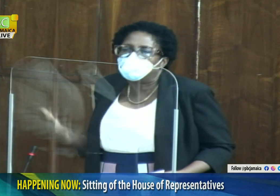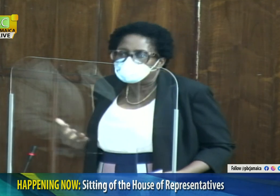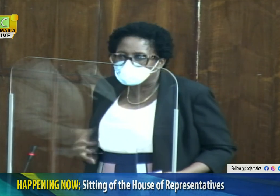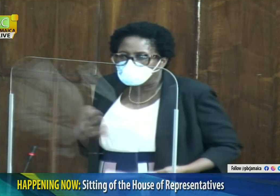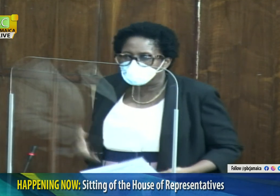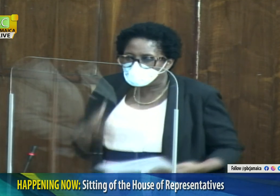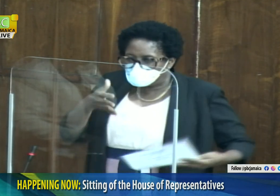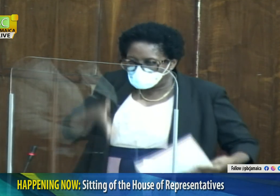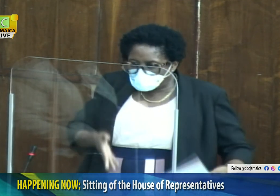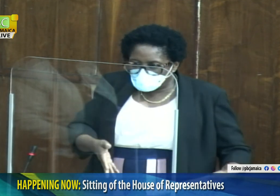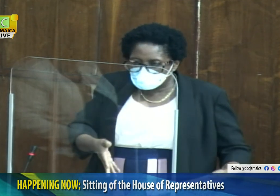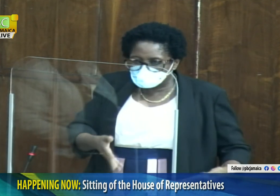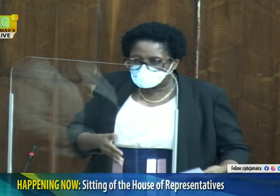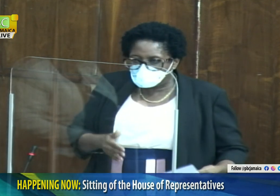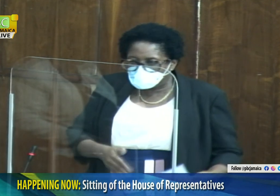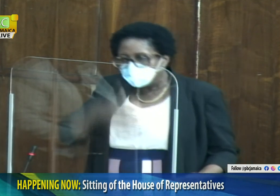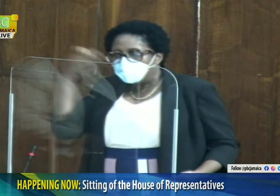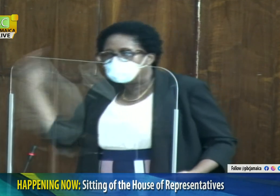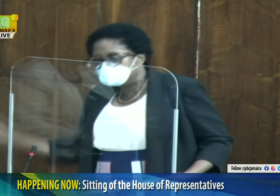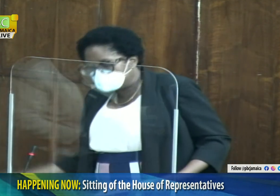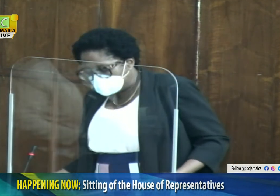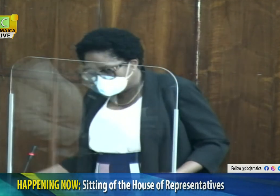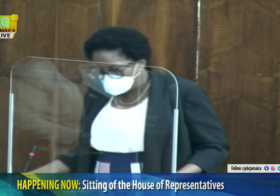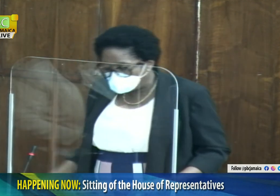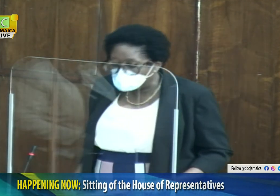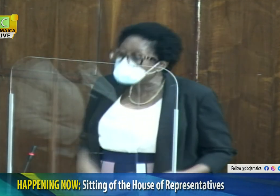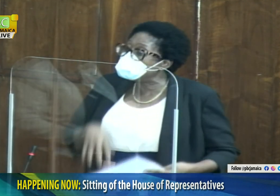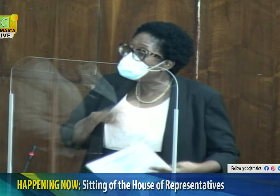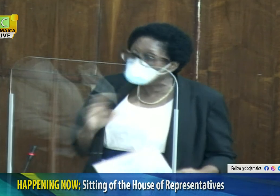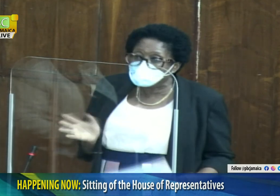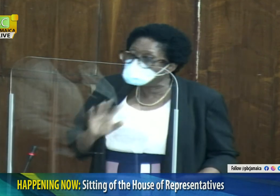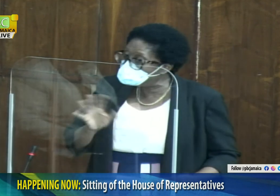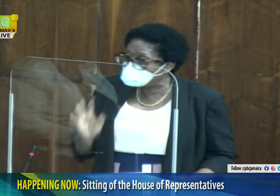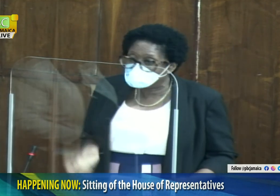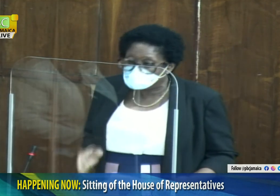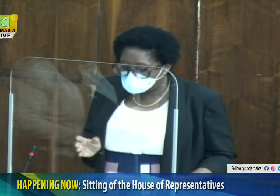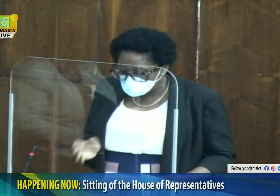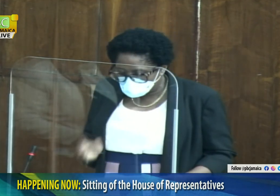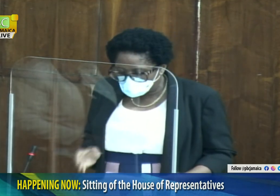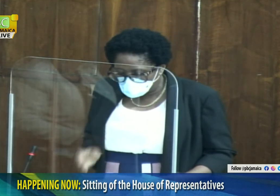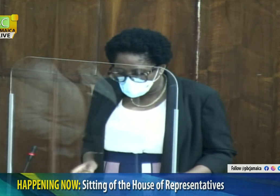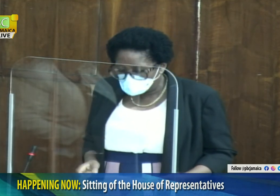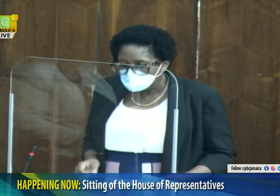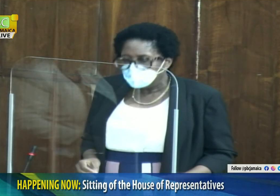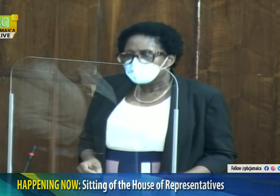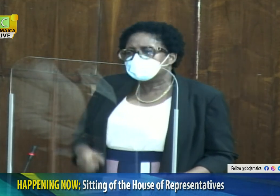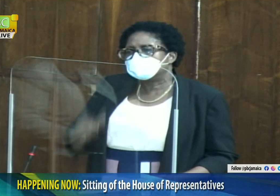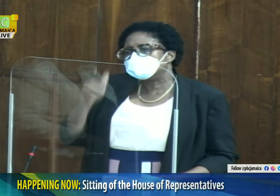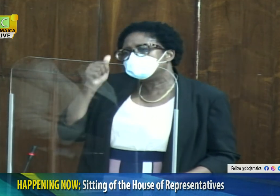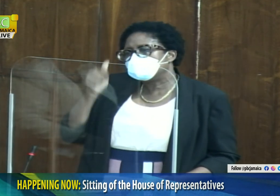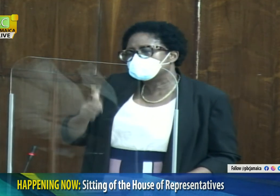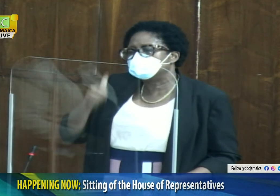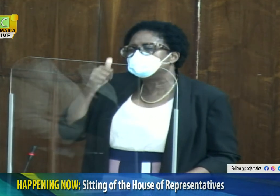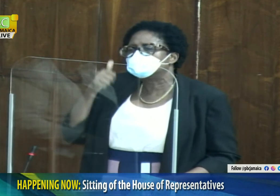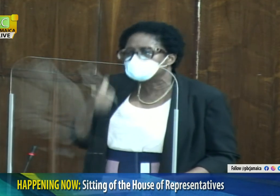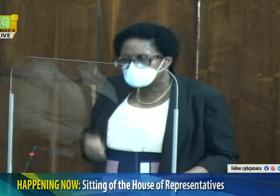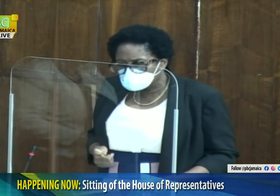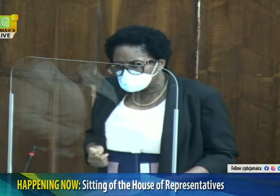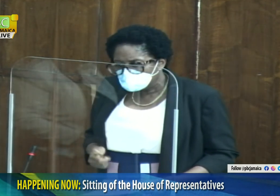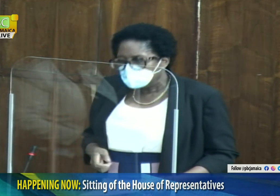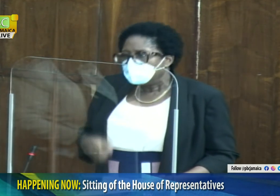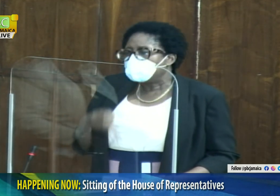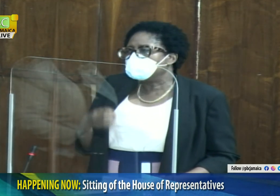allowed to help prepare persons for pep and to then take pep even with the modification that has been done that it has been